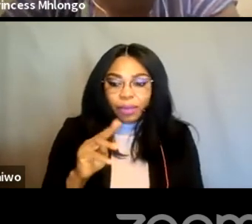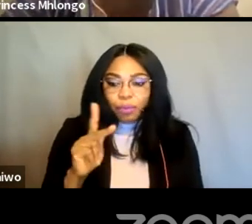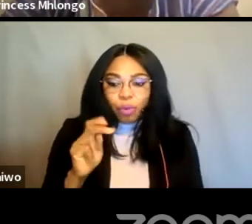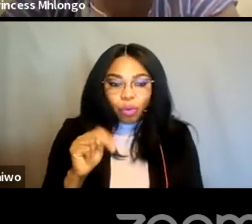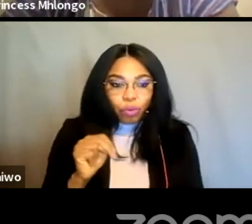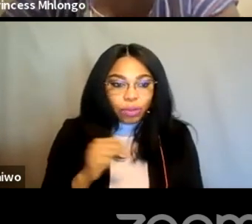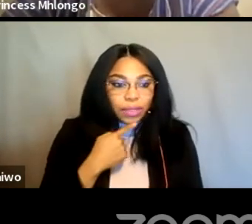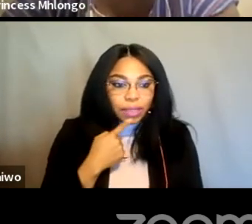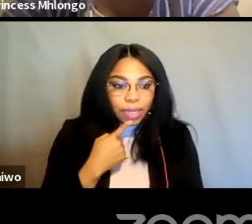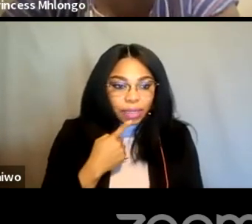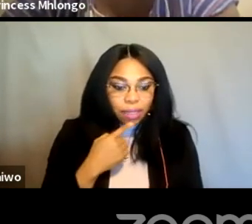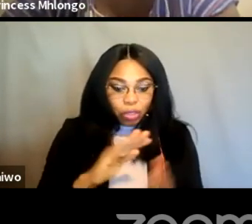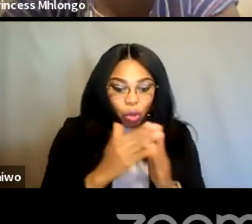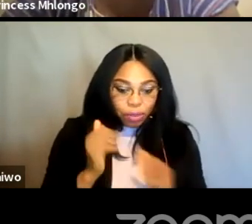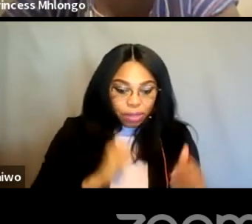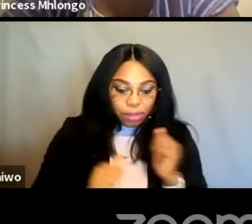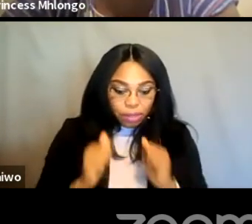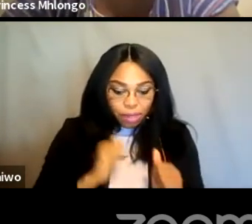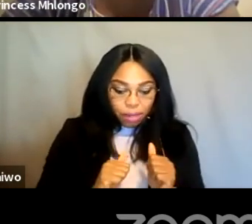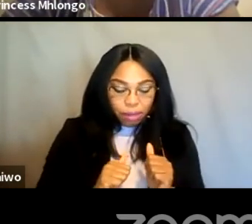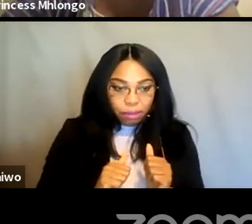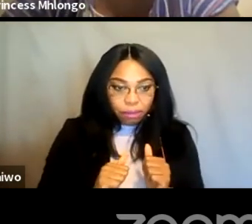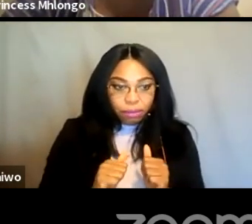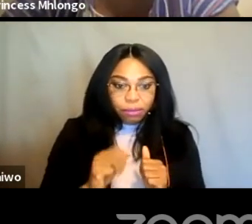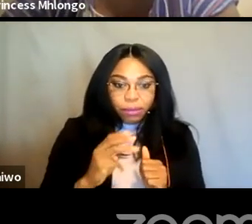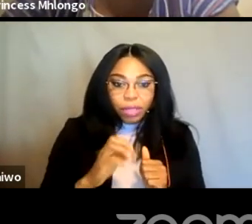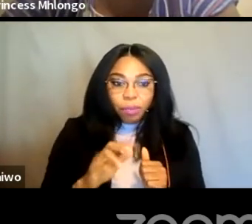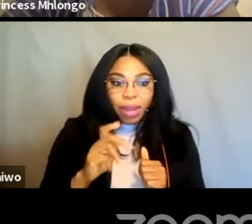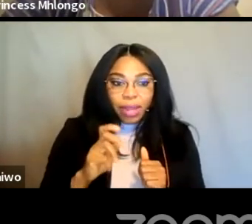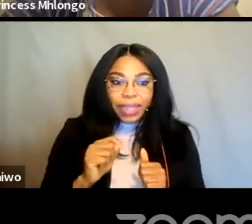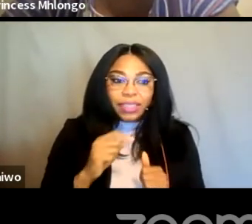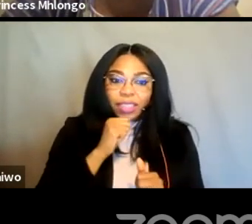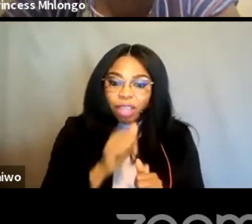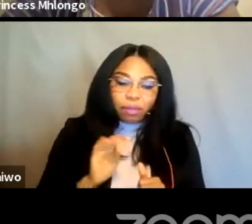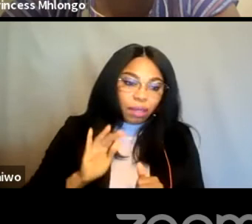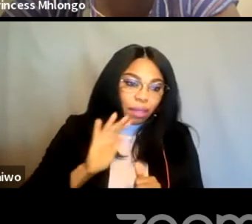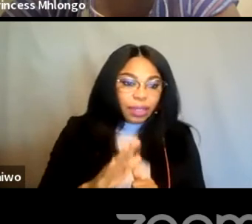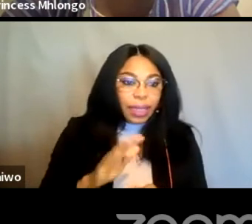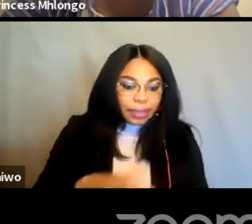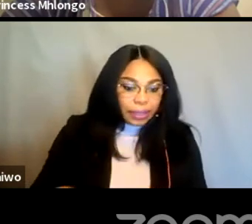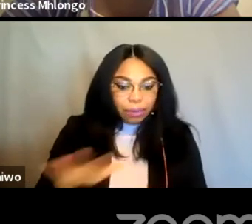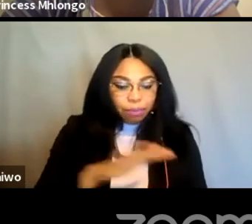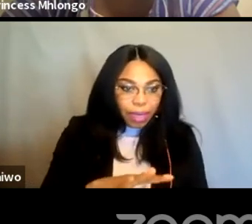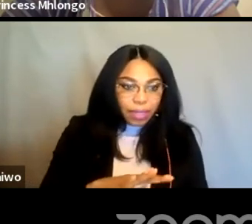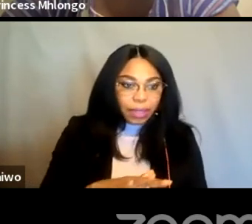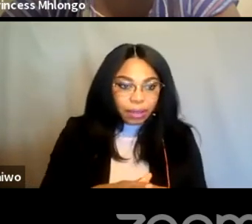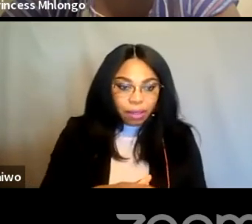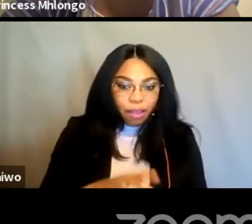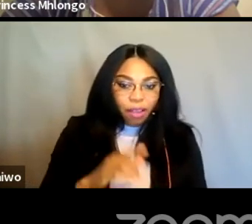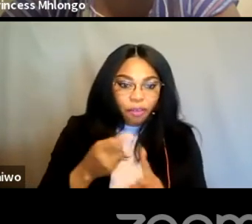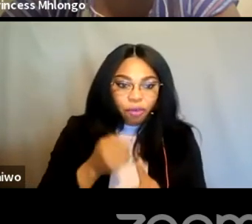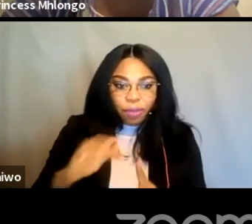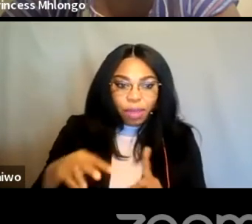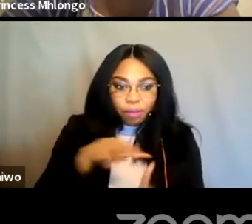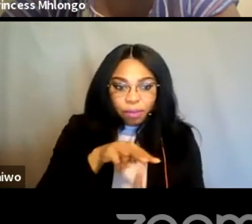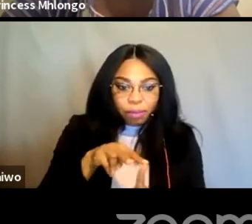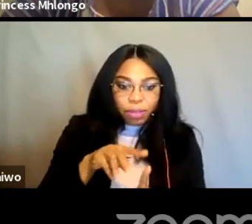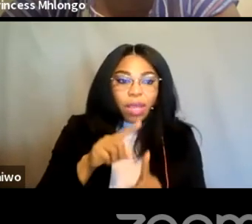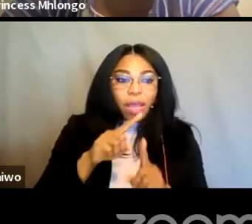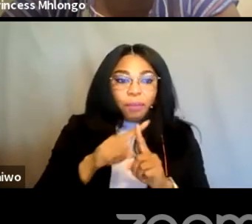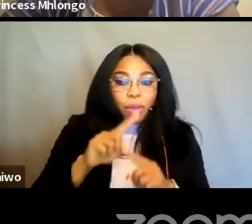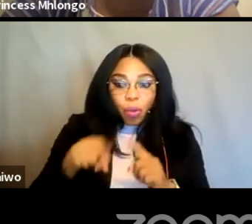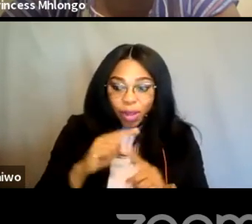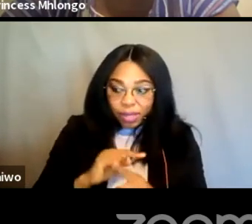know, the community theater, the market is not their space, right? From that standpoint. But when they get to